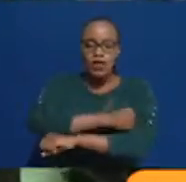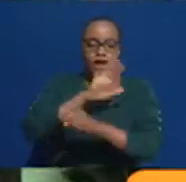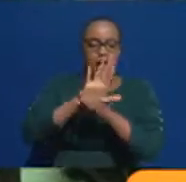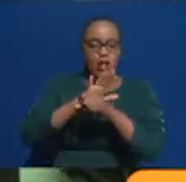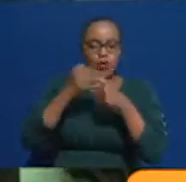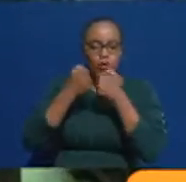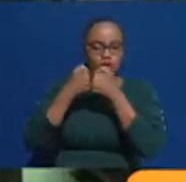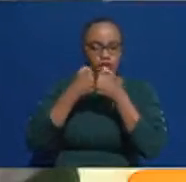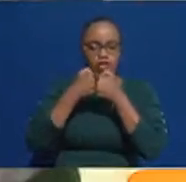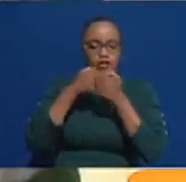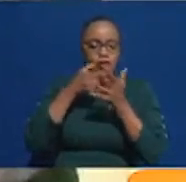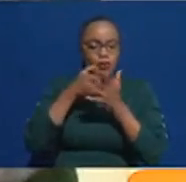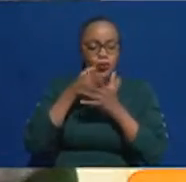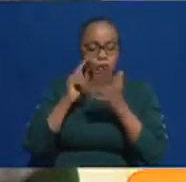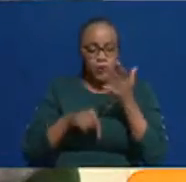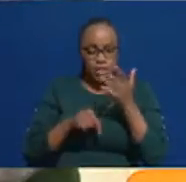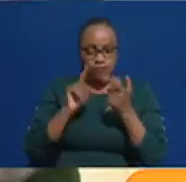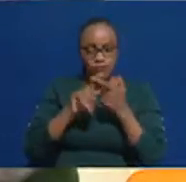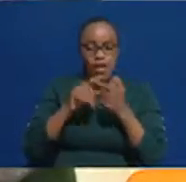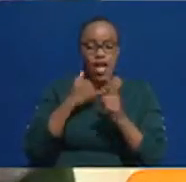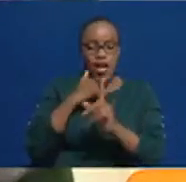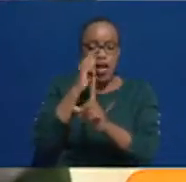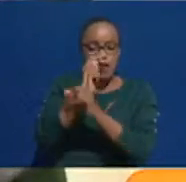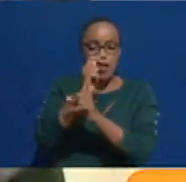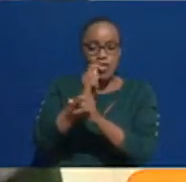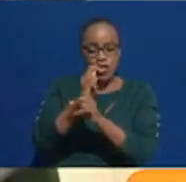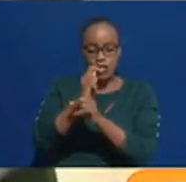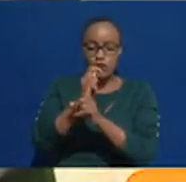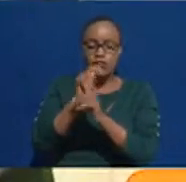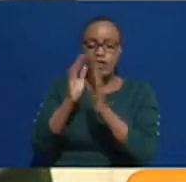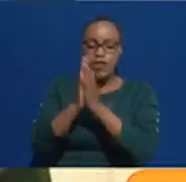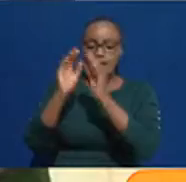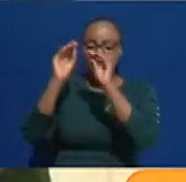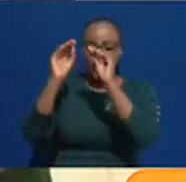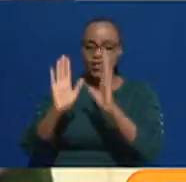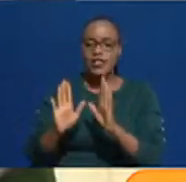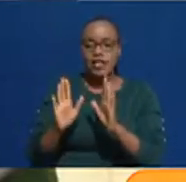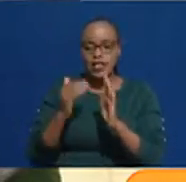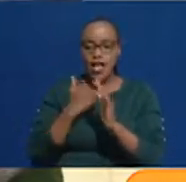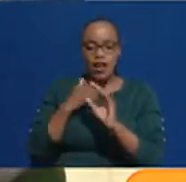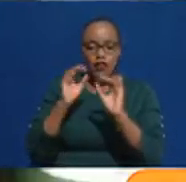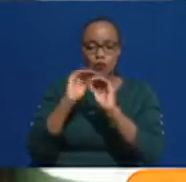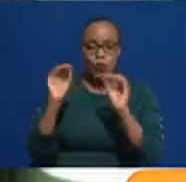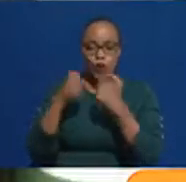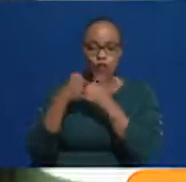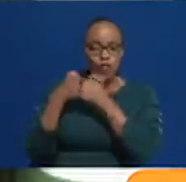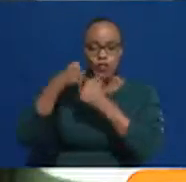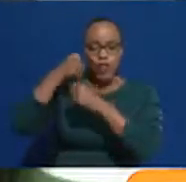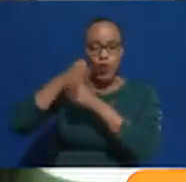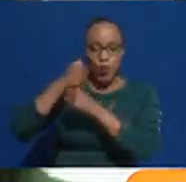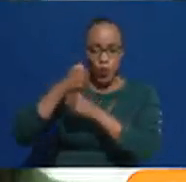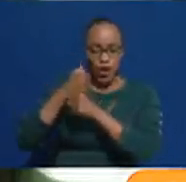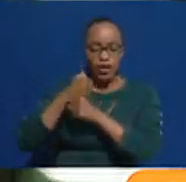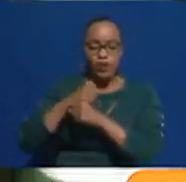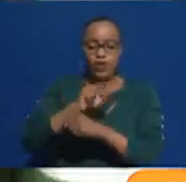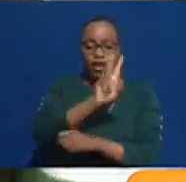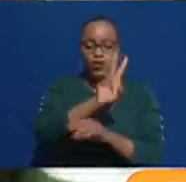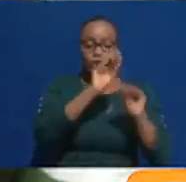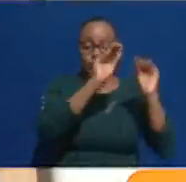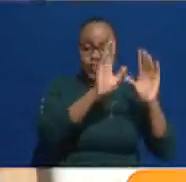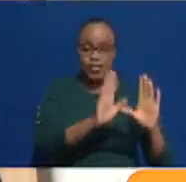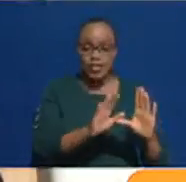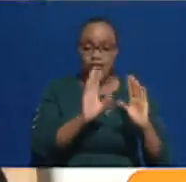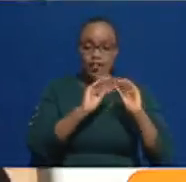haba, ikiwemo ukosefu wa vifaa, walimu na miundo msingi. The challenge workload, we are two teachers